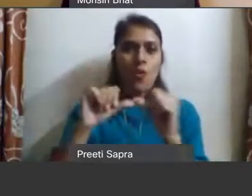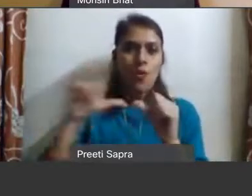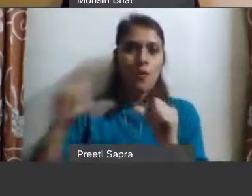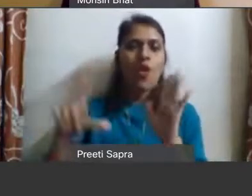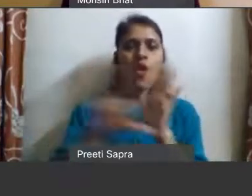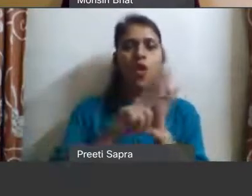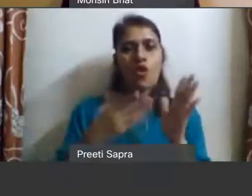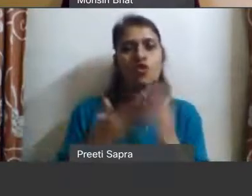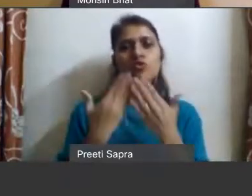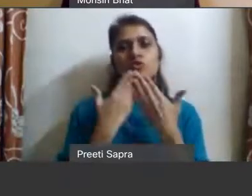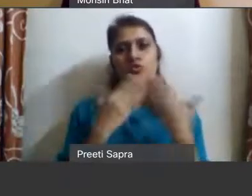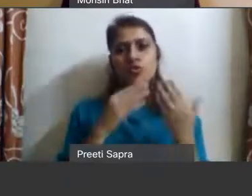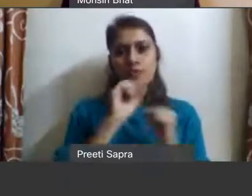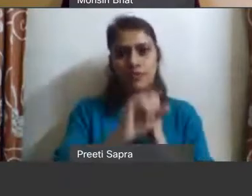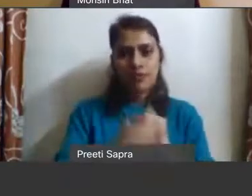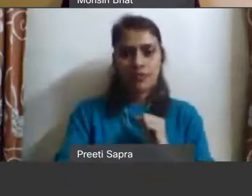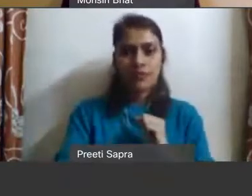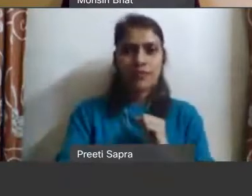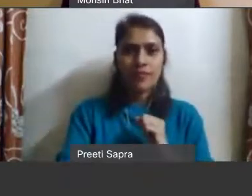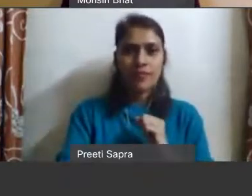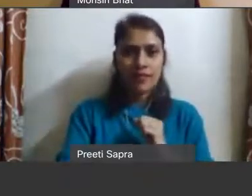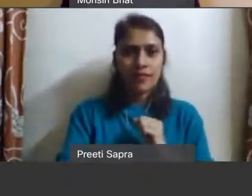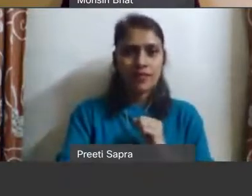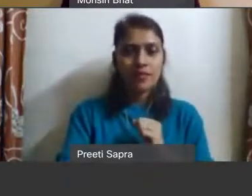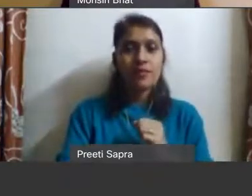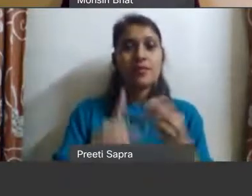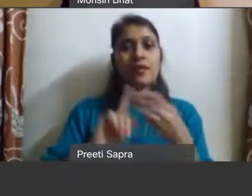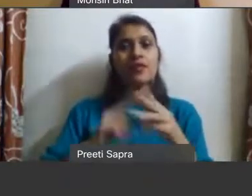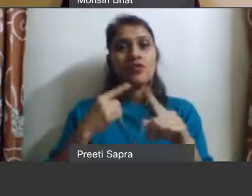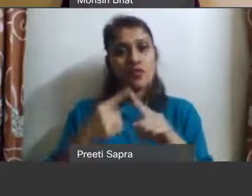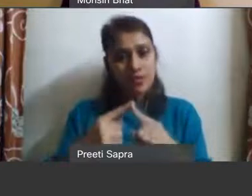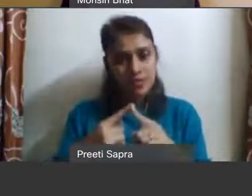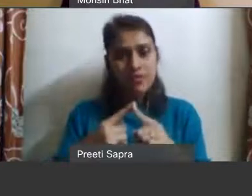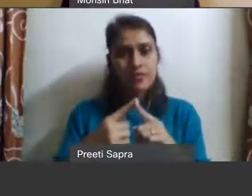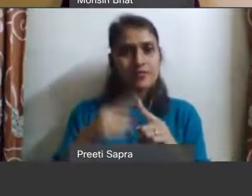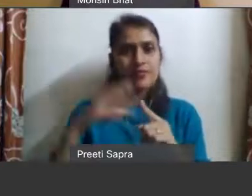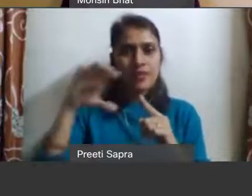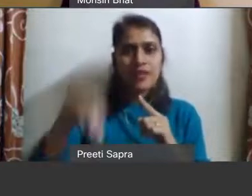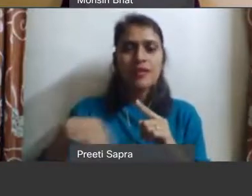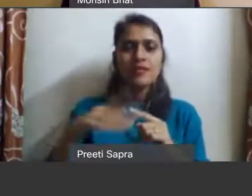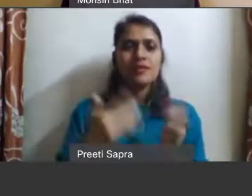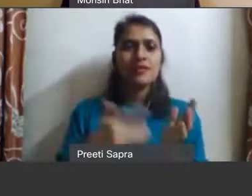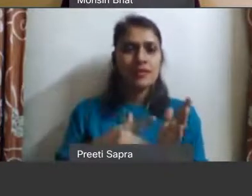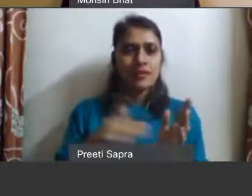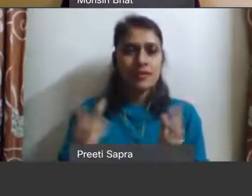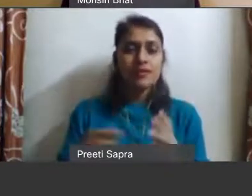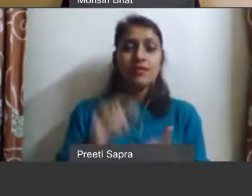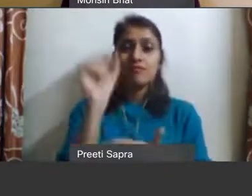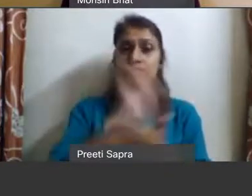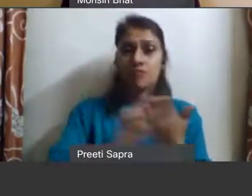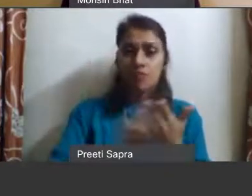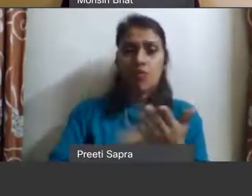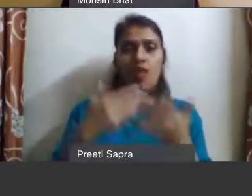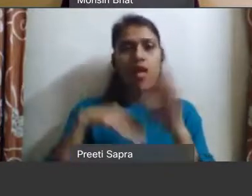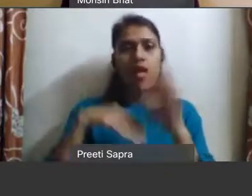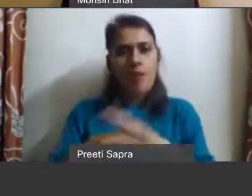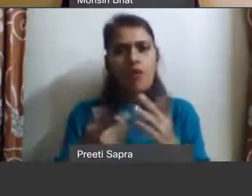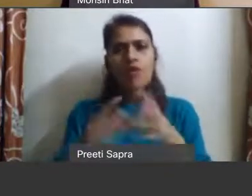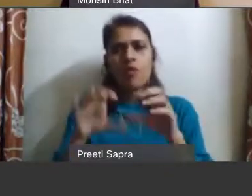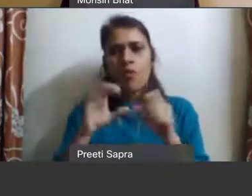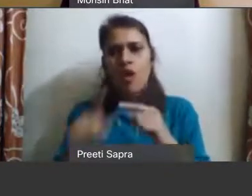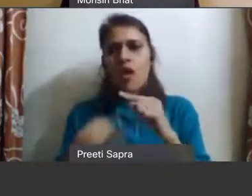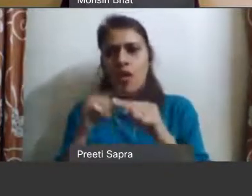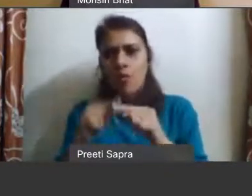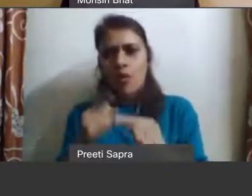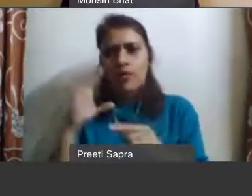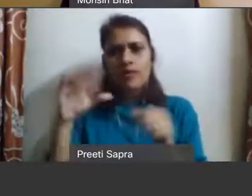executive president of the Center for Public Interest Law. He's written previously on the constitutionality of the CAA,